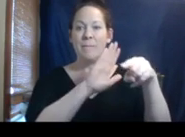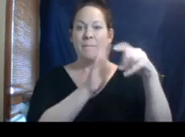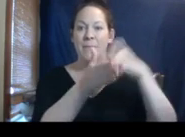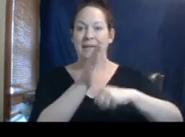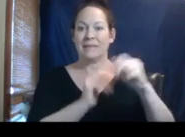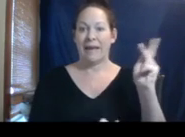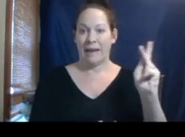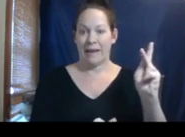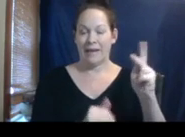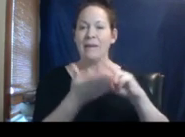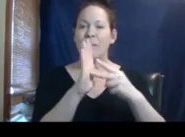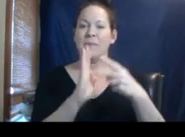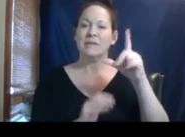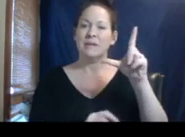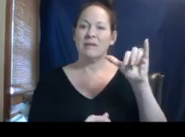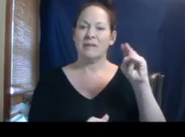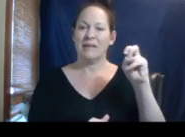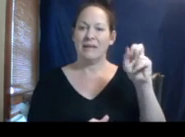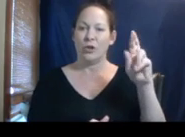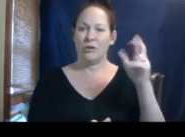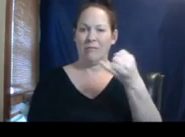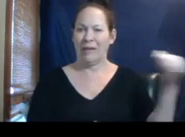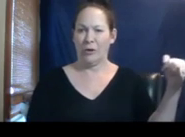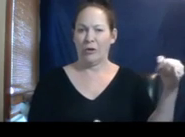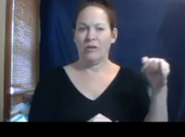factor. Here's the word I'm going to, x minus k